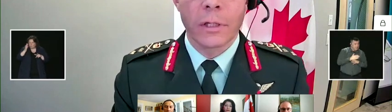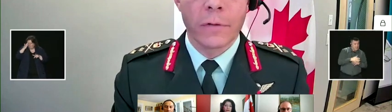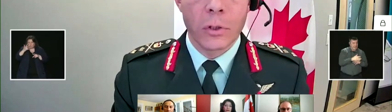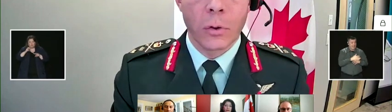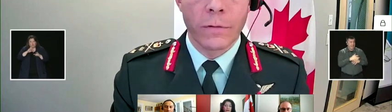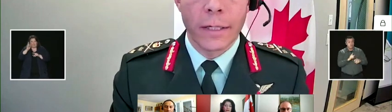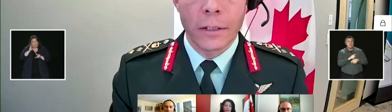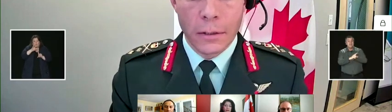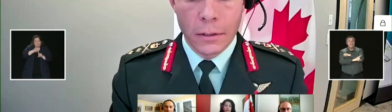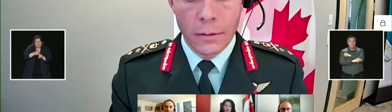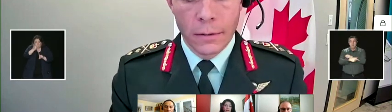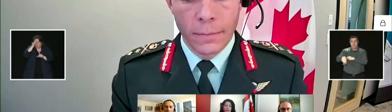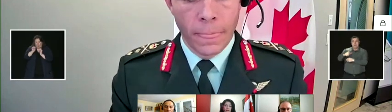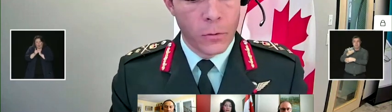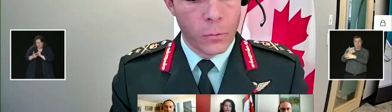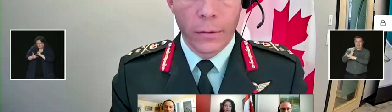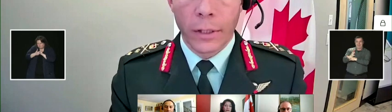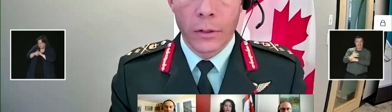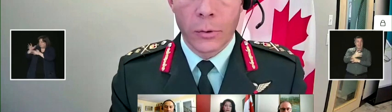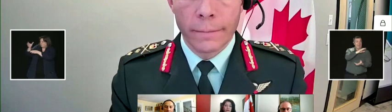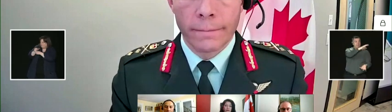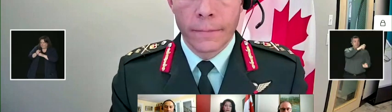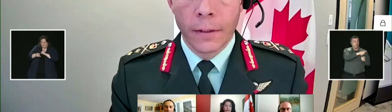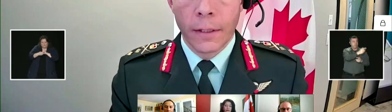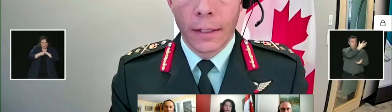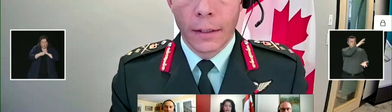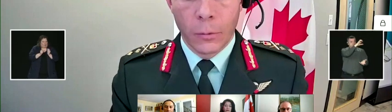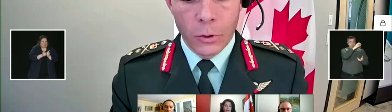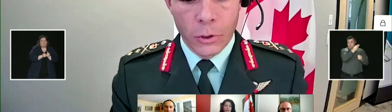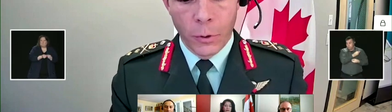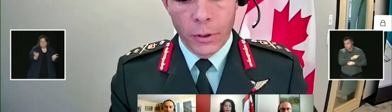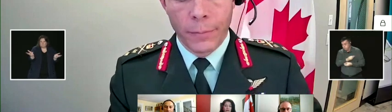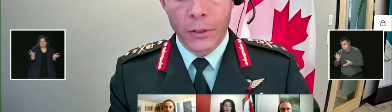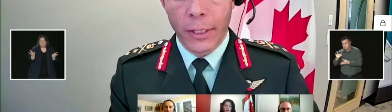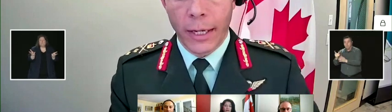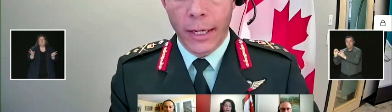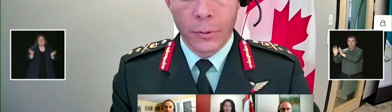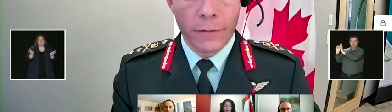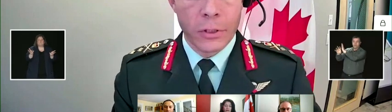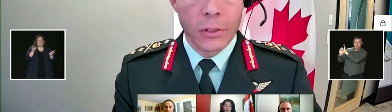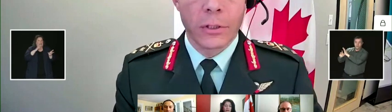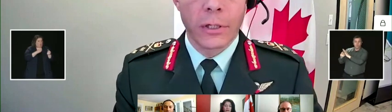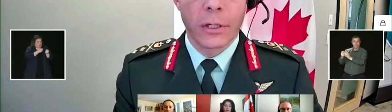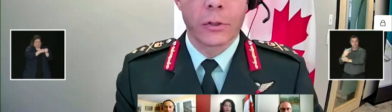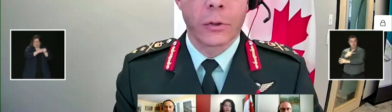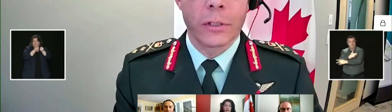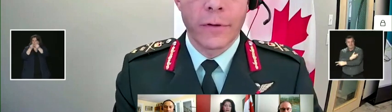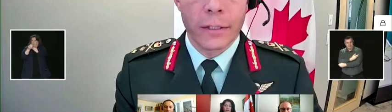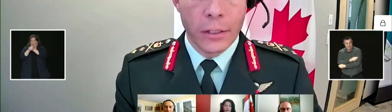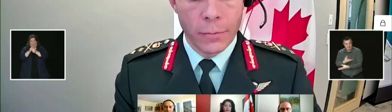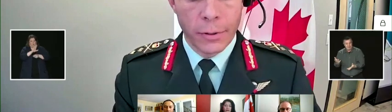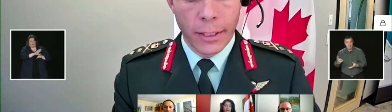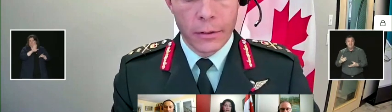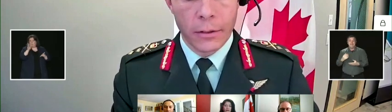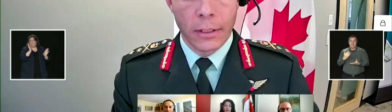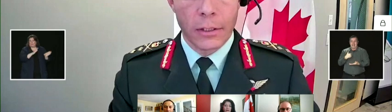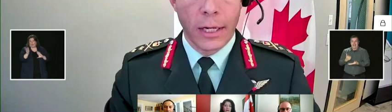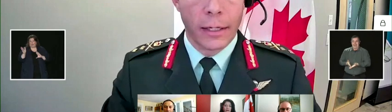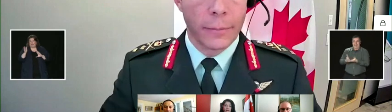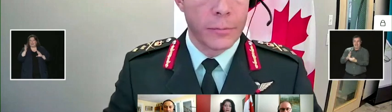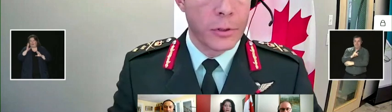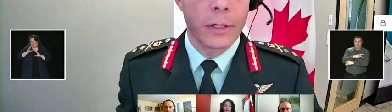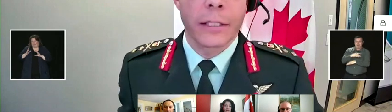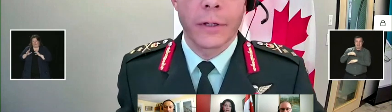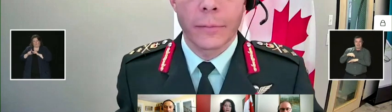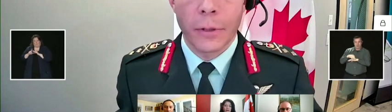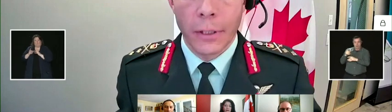to receive and store vaccines throughout the country, and that we support the best we can provinces and territories in their vaccination plans and the